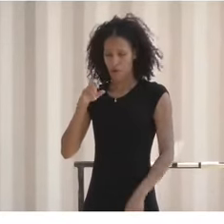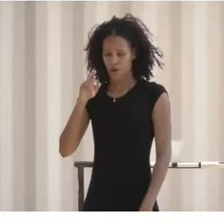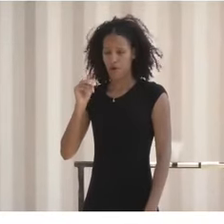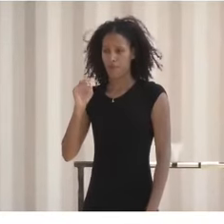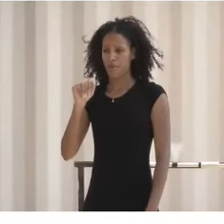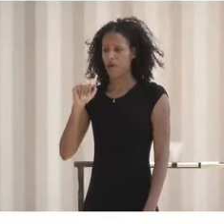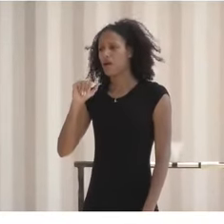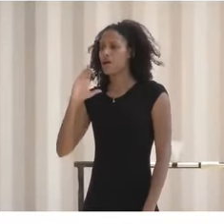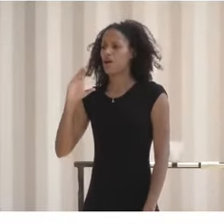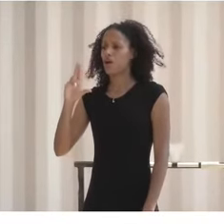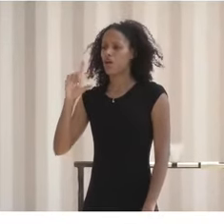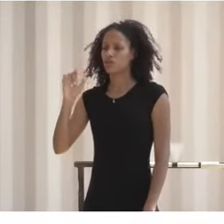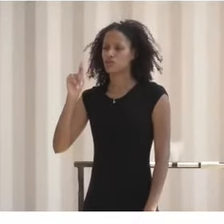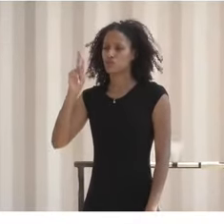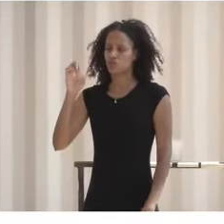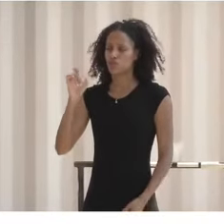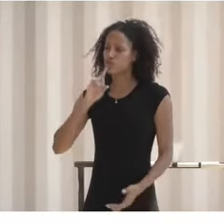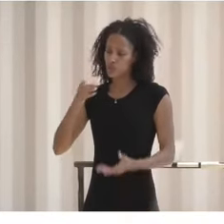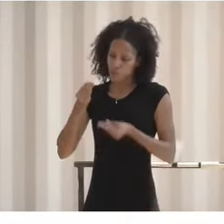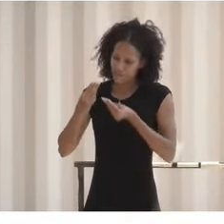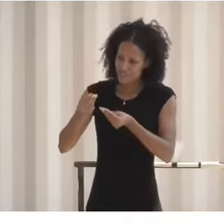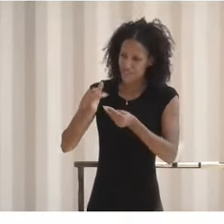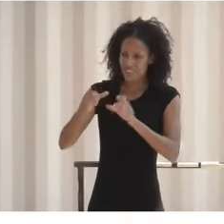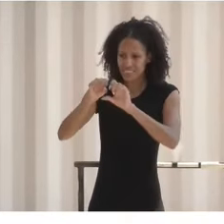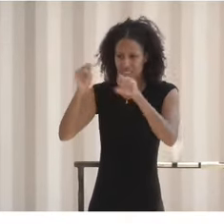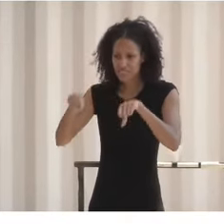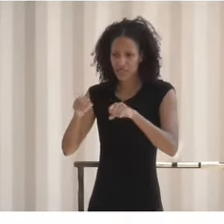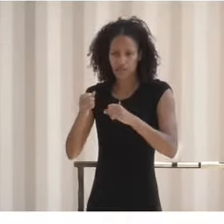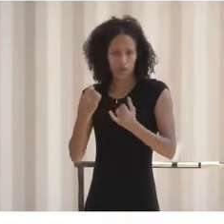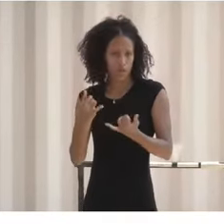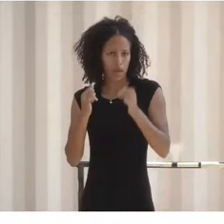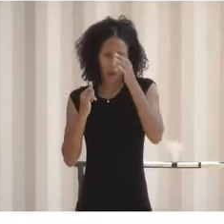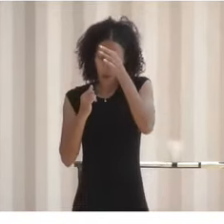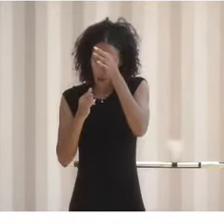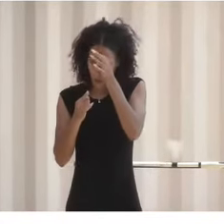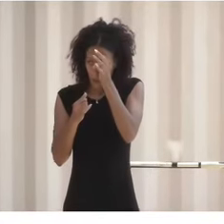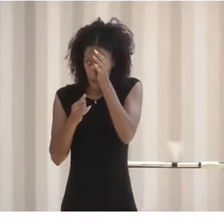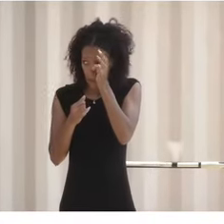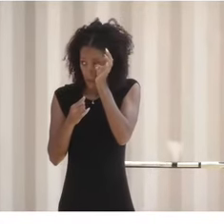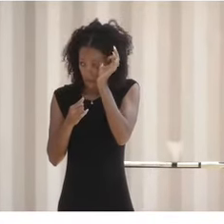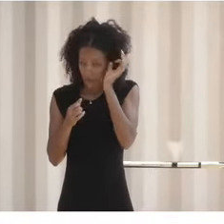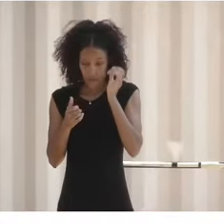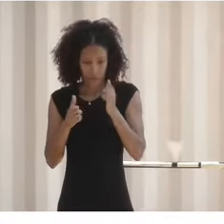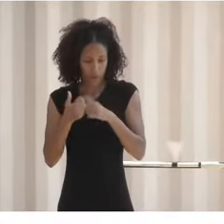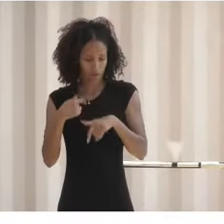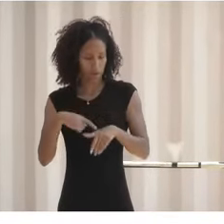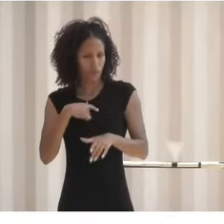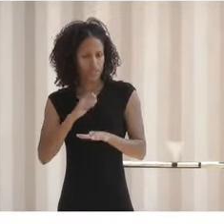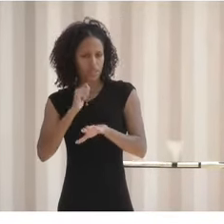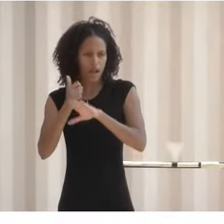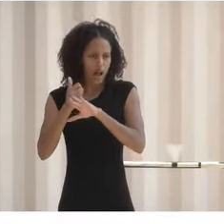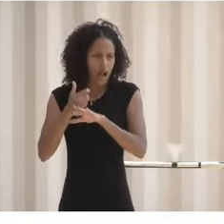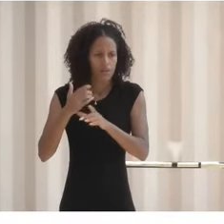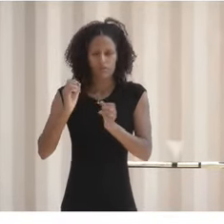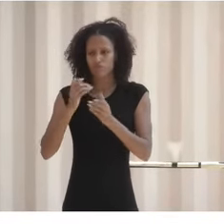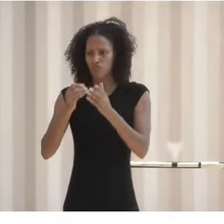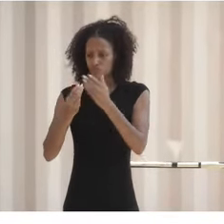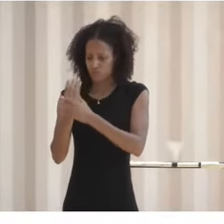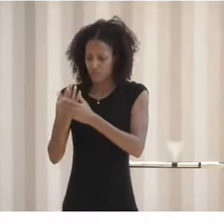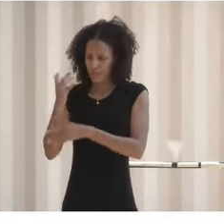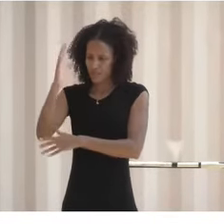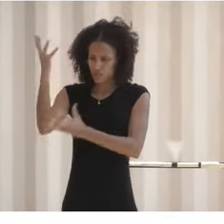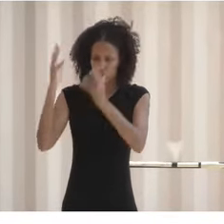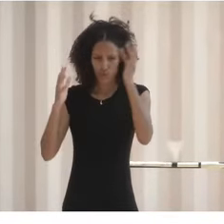observes those healthy ecosystems and says, okay, now how do we design on our landscapes? You know, how do we go out and start planting a tree that